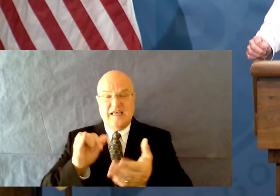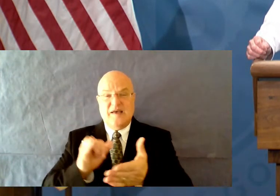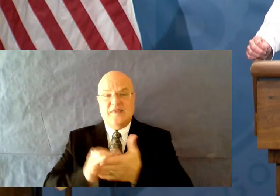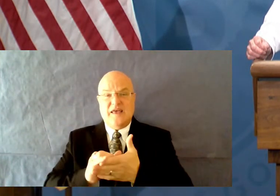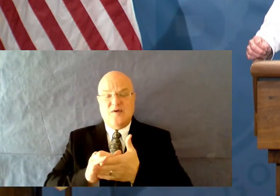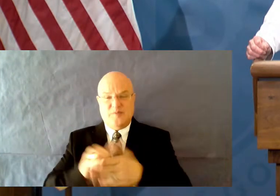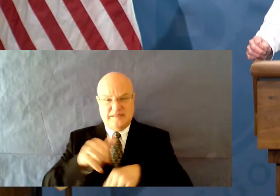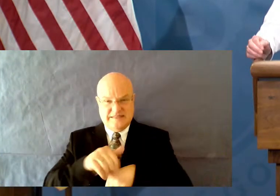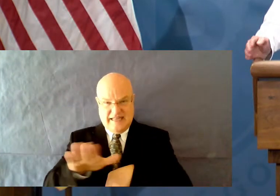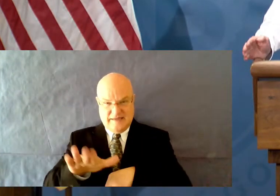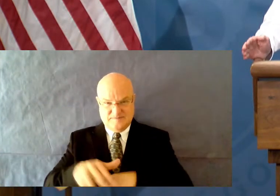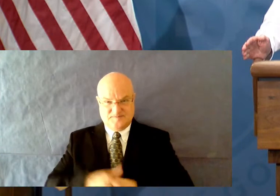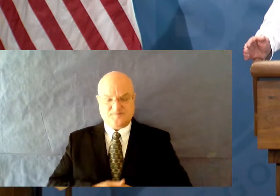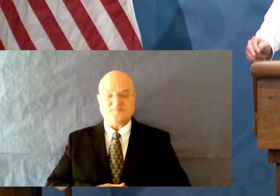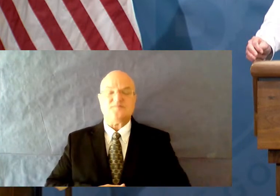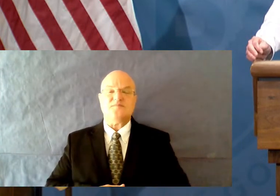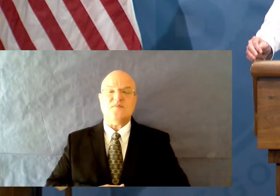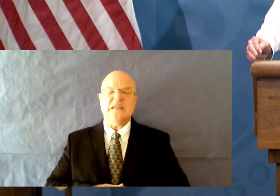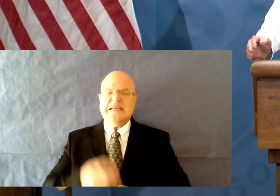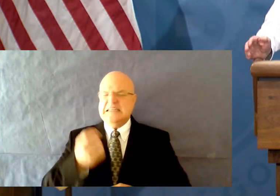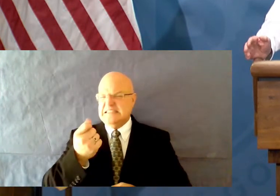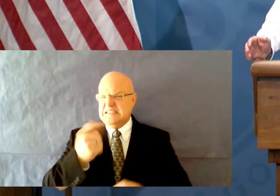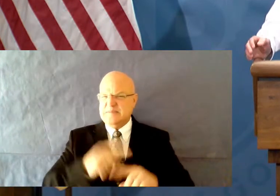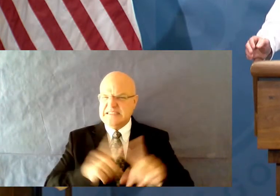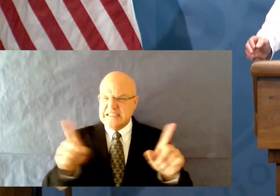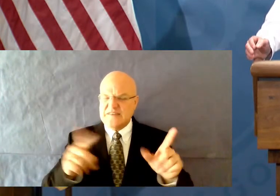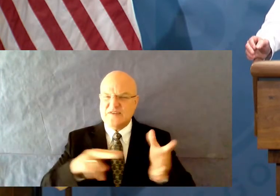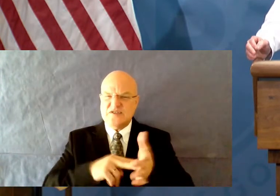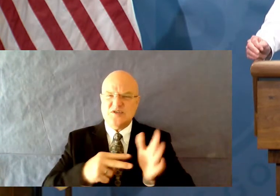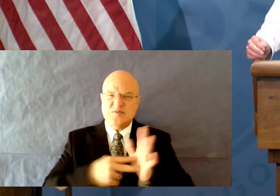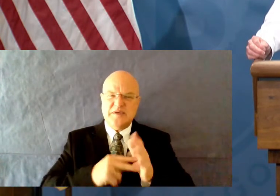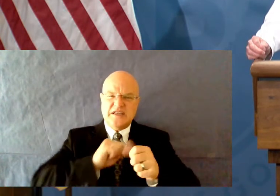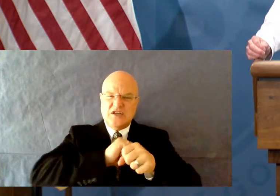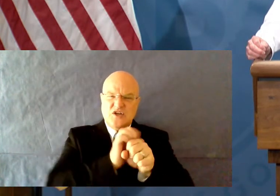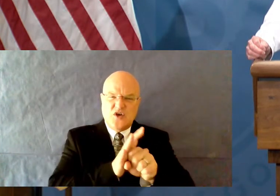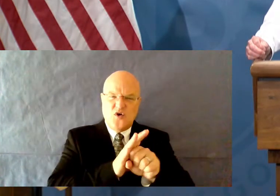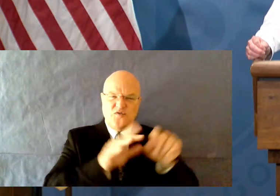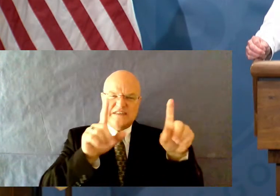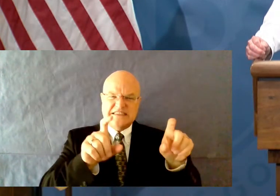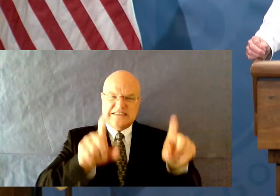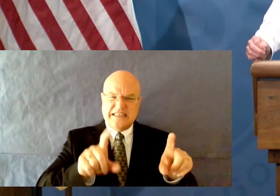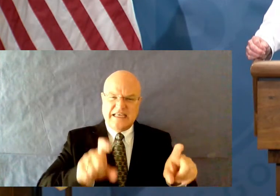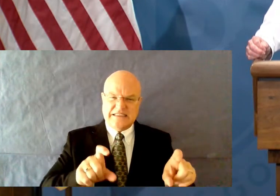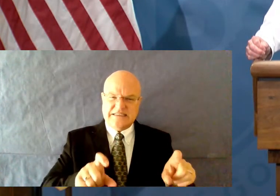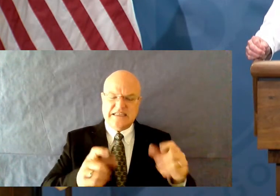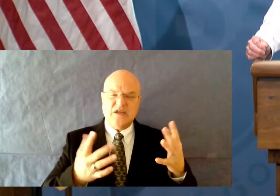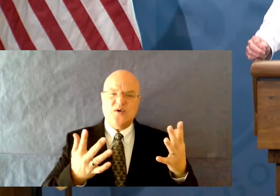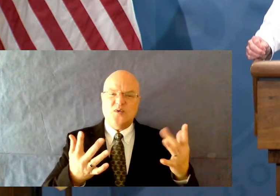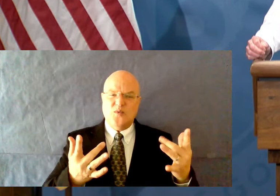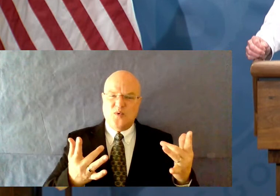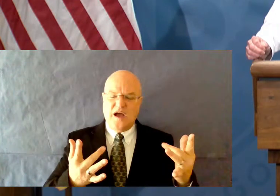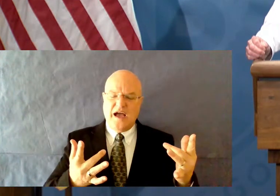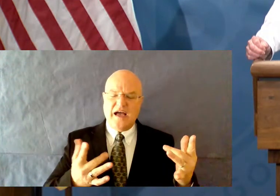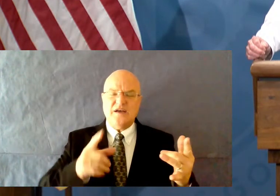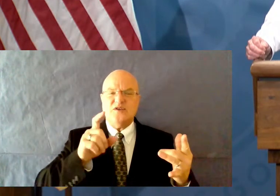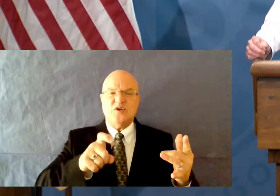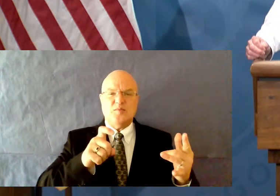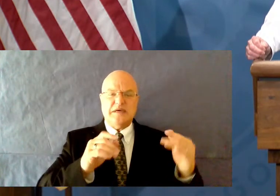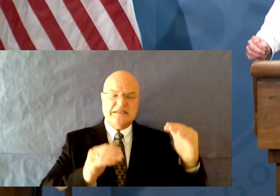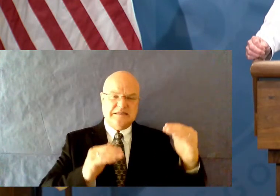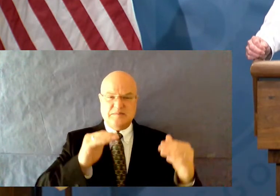deployed. It's a little bit different when you're talking about COVID testing, because there you have to